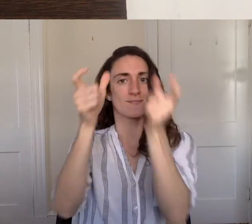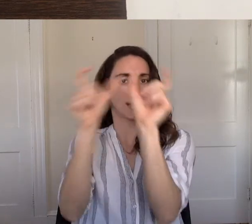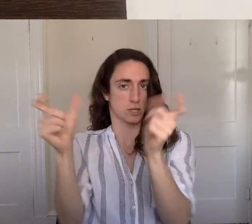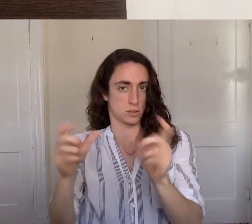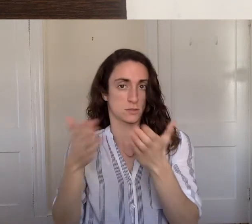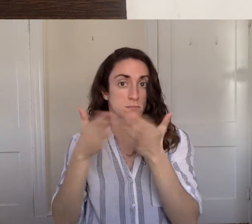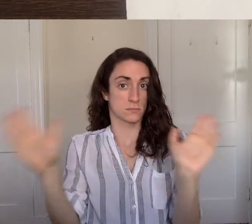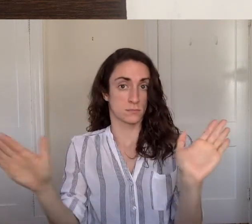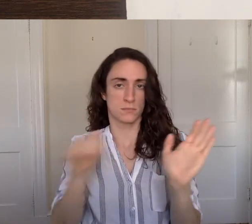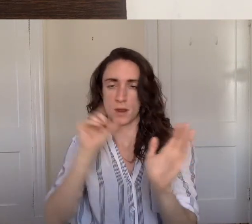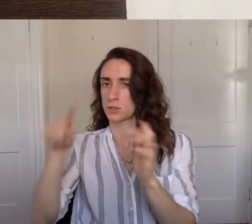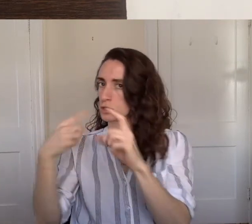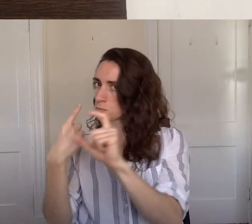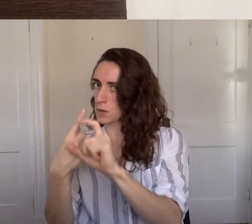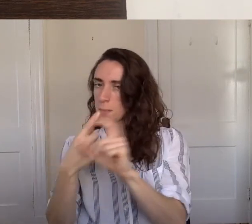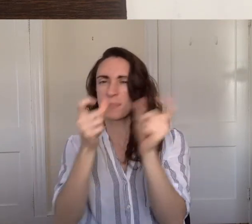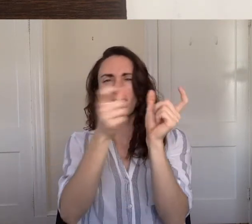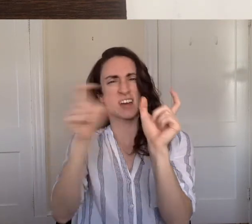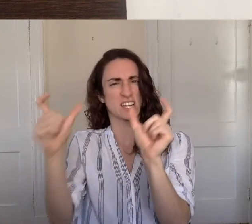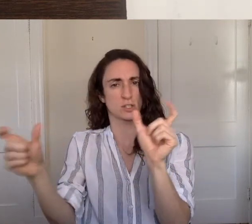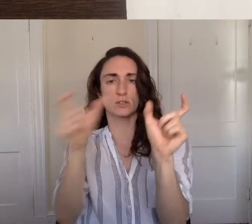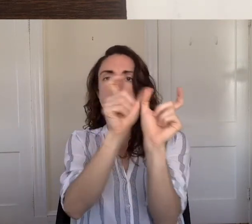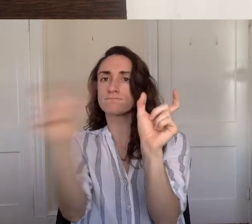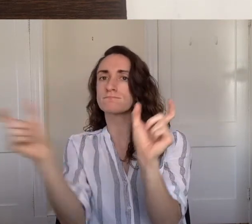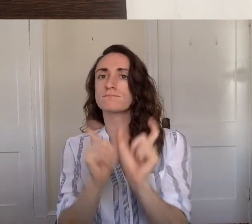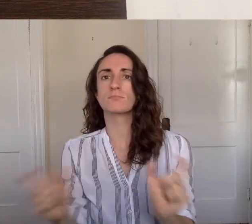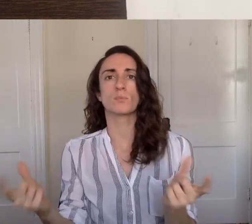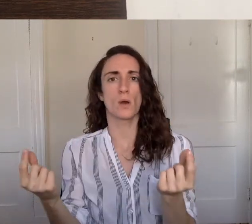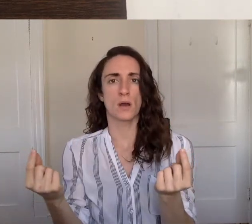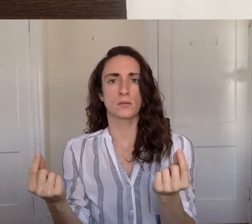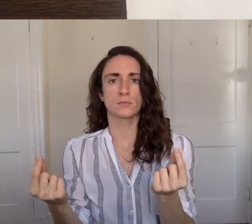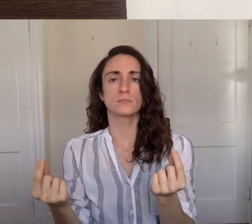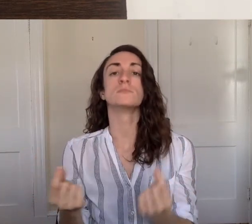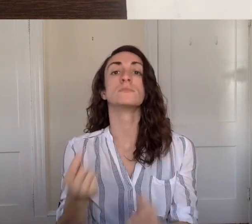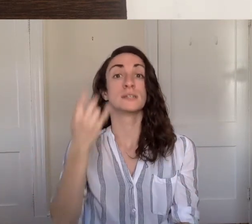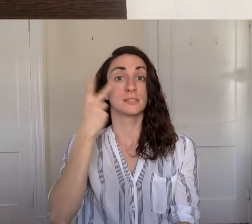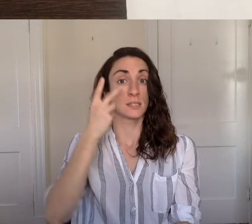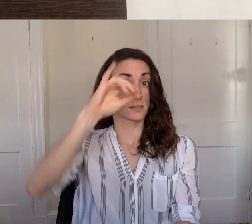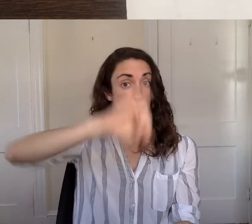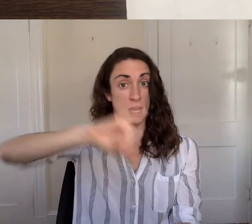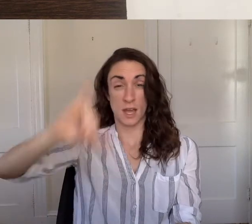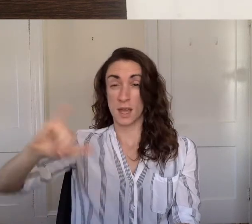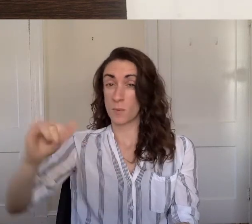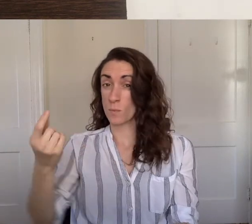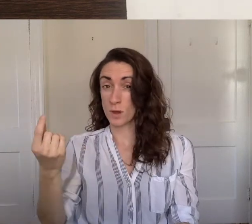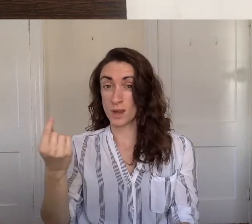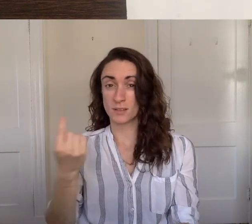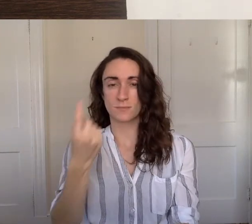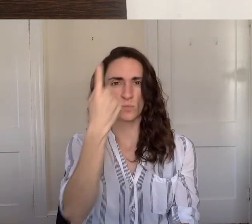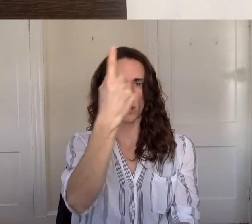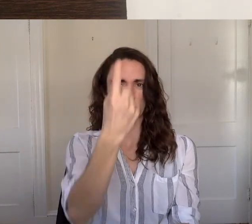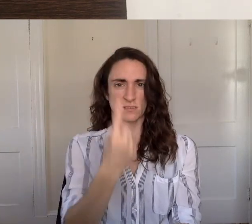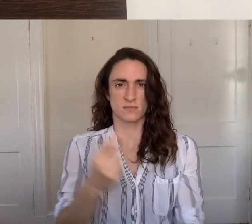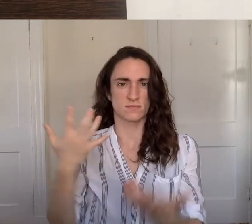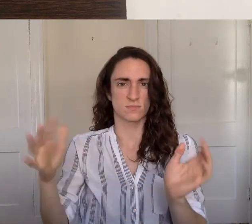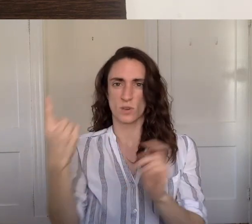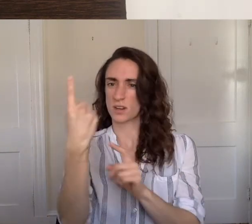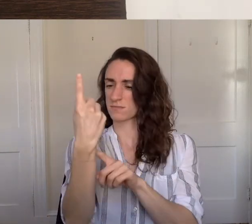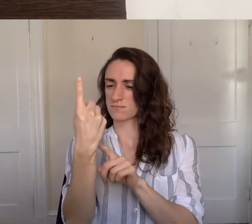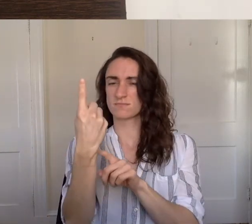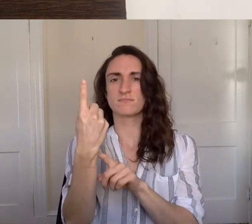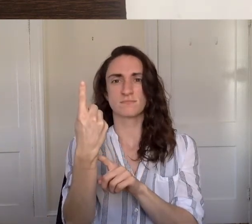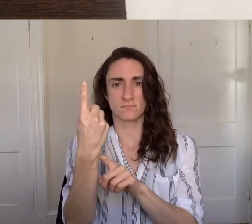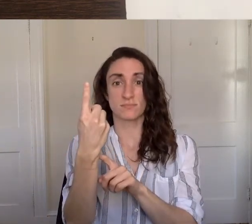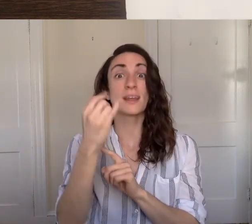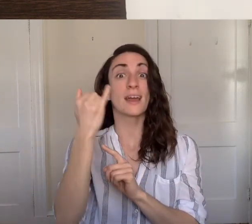divide both of these numbers. So the only number, the largest and only number, that can divide 35 and 38 is 1, and we can